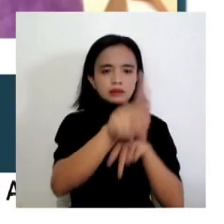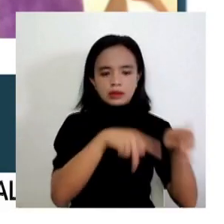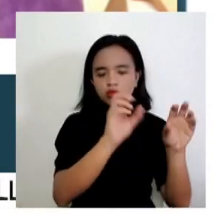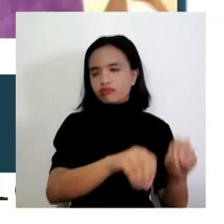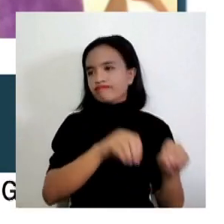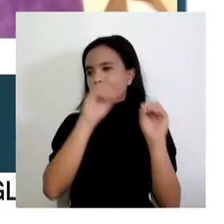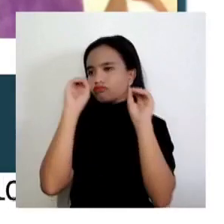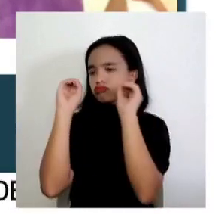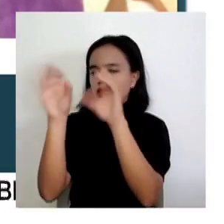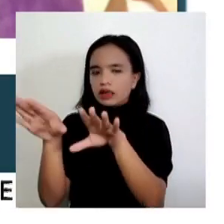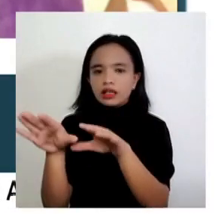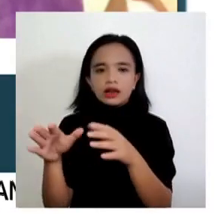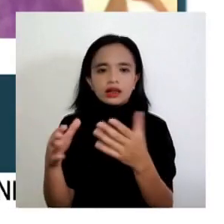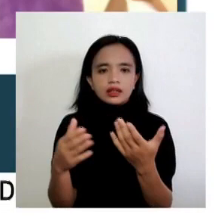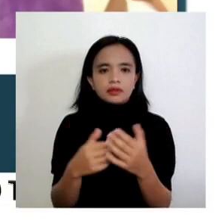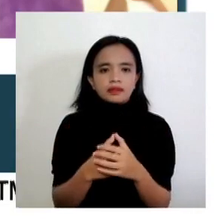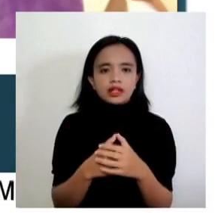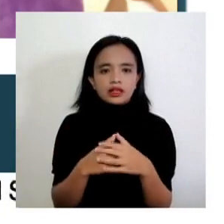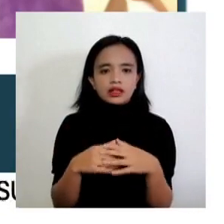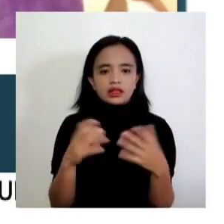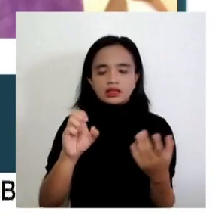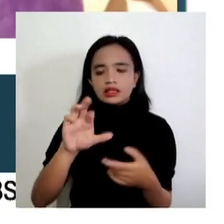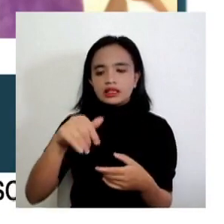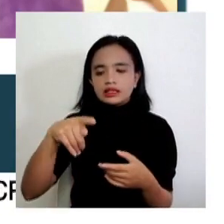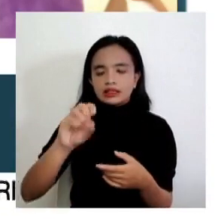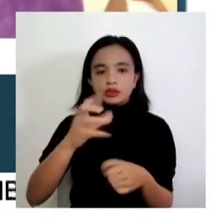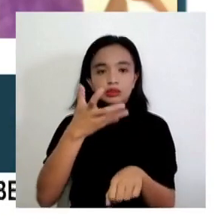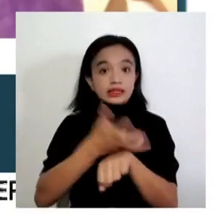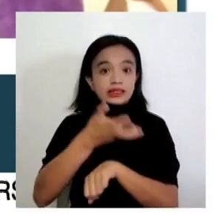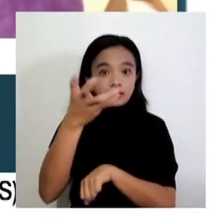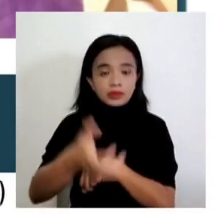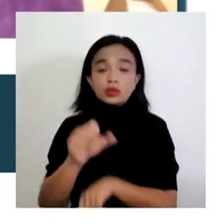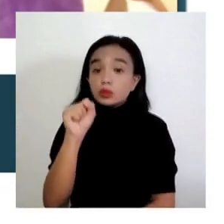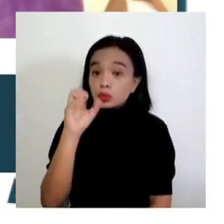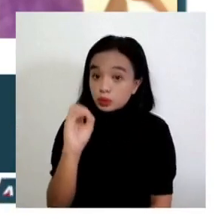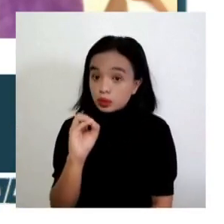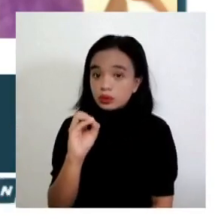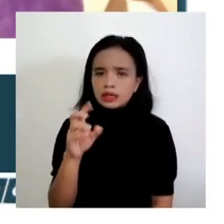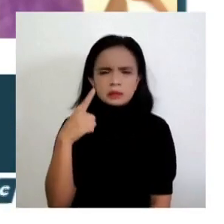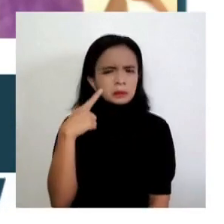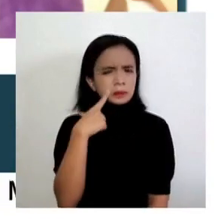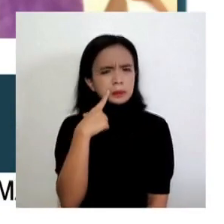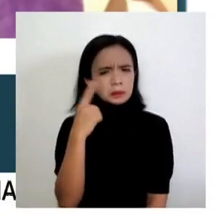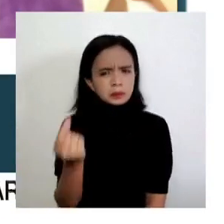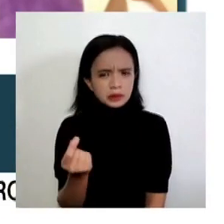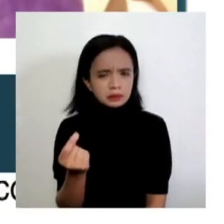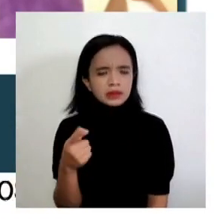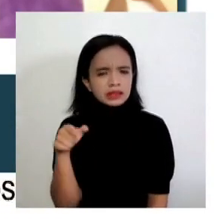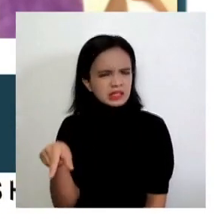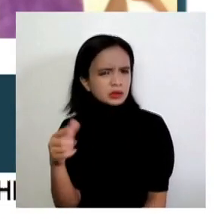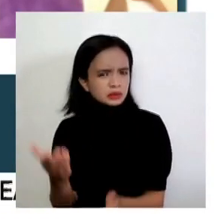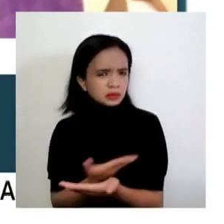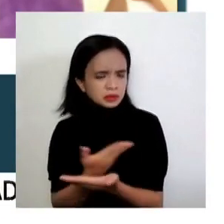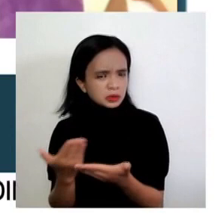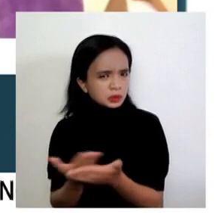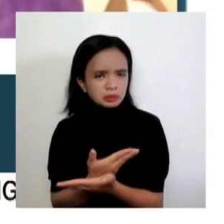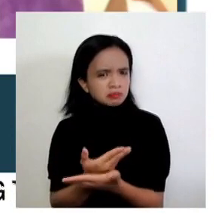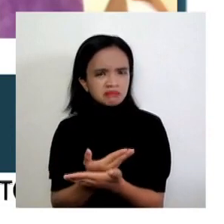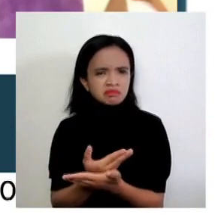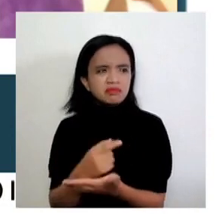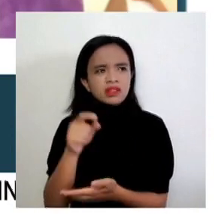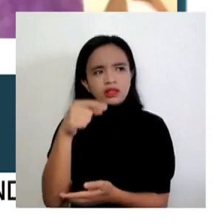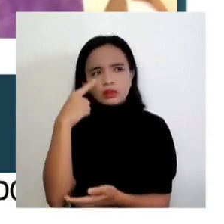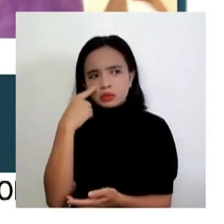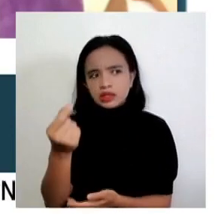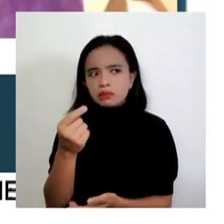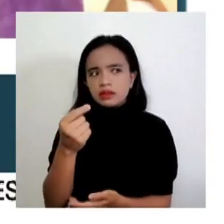and crypto scamming operation. So, imposibleng bago ito sa kaalaman ng ating